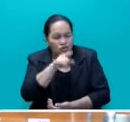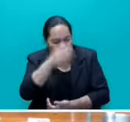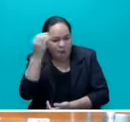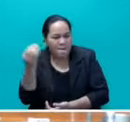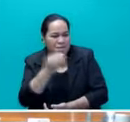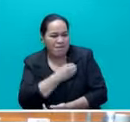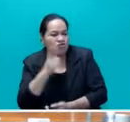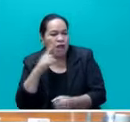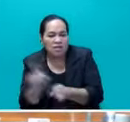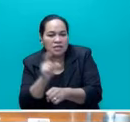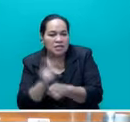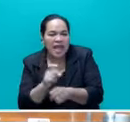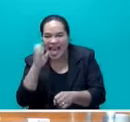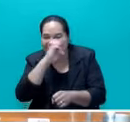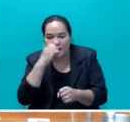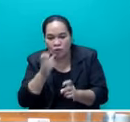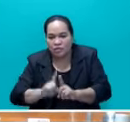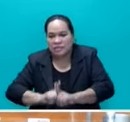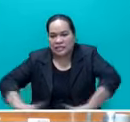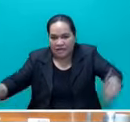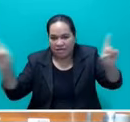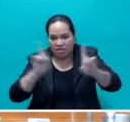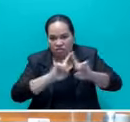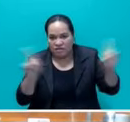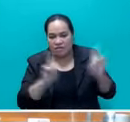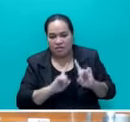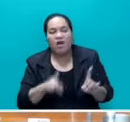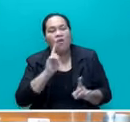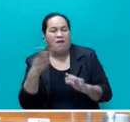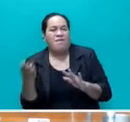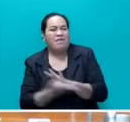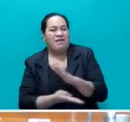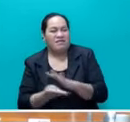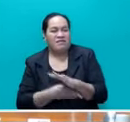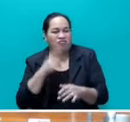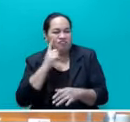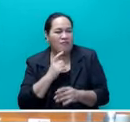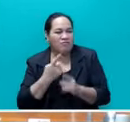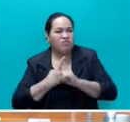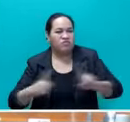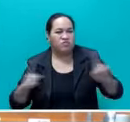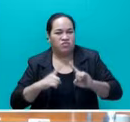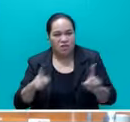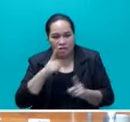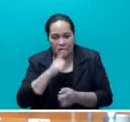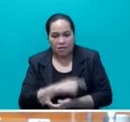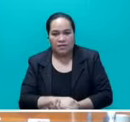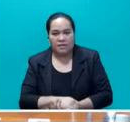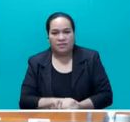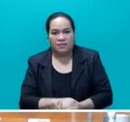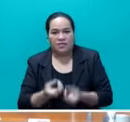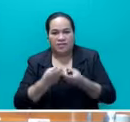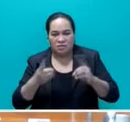politics of creating ethnic division. This is what it fundamentally boils down to. Order, order. Mr. Speaker, sir. So, Mr. Speaker, sir, there's